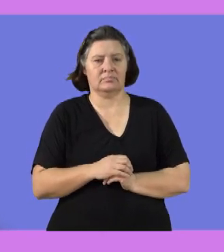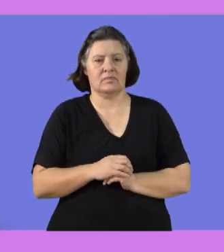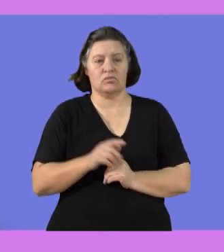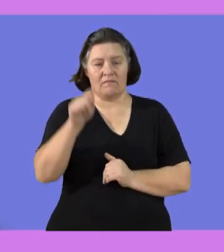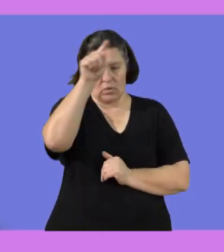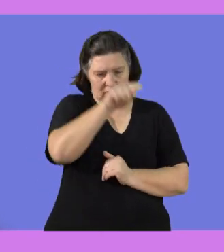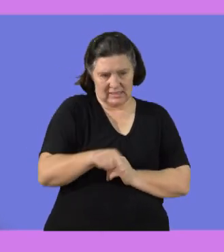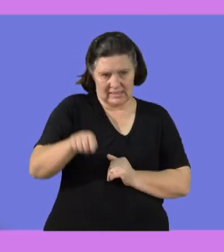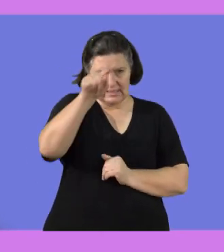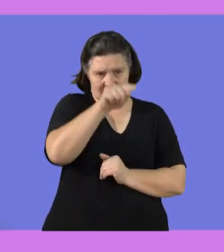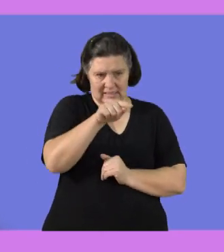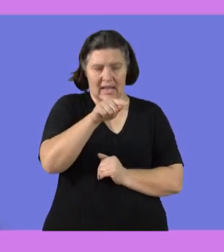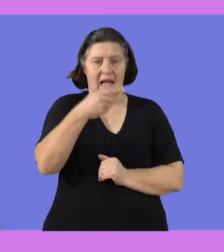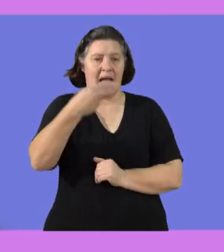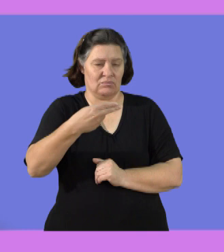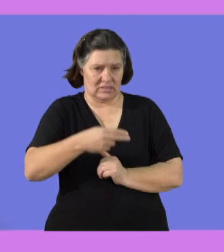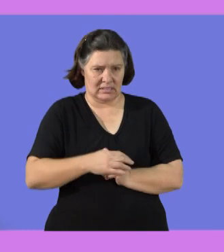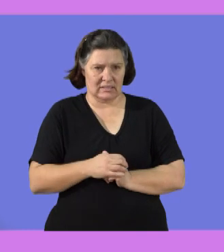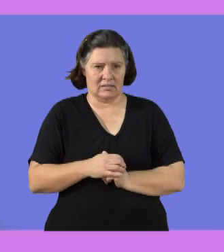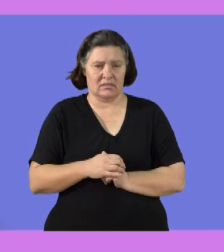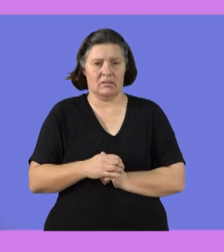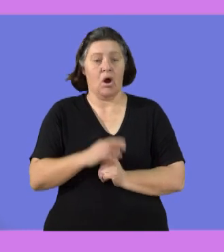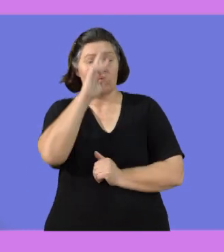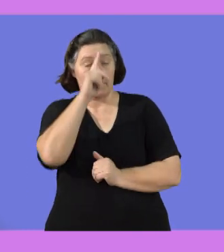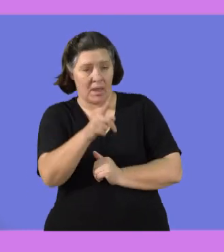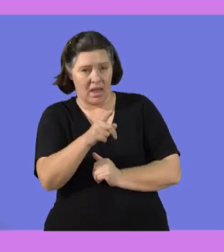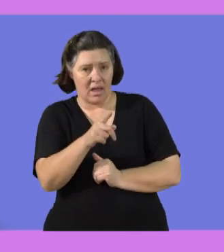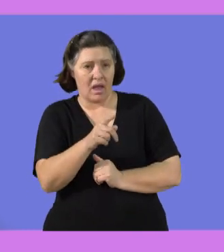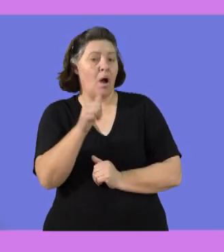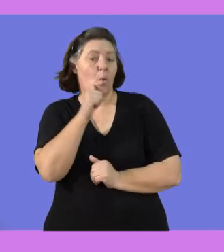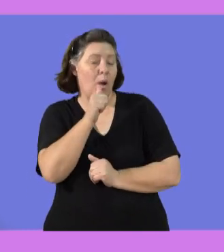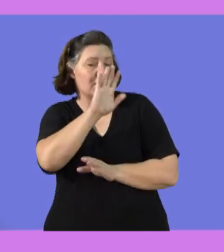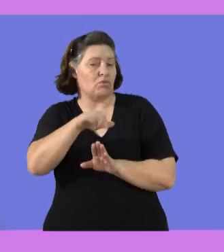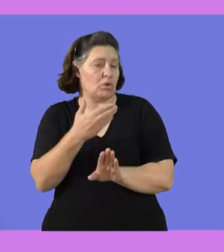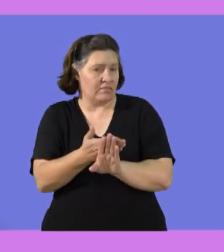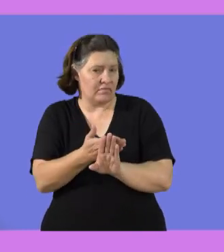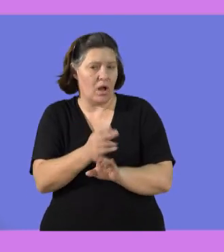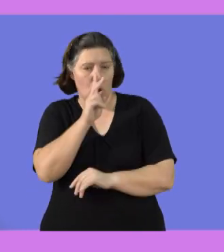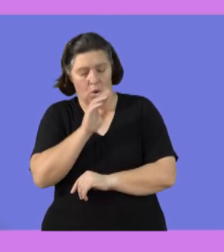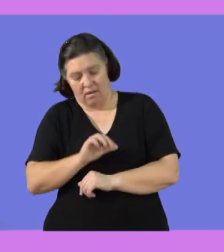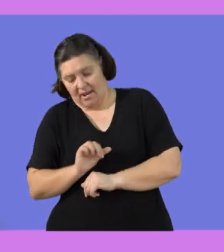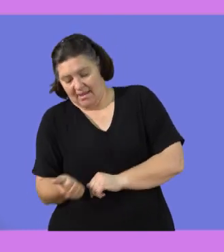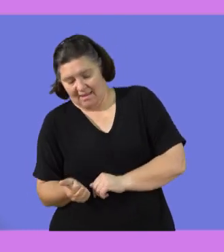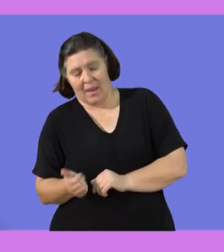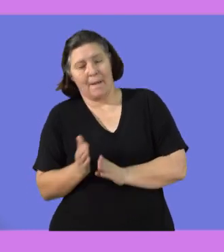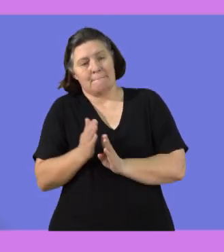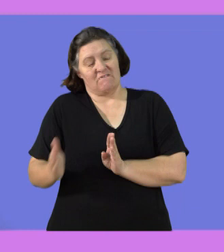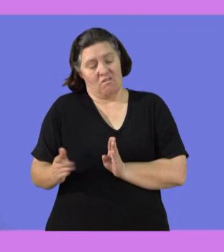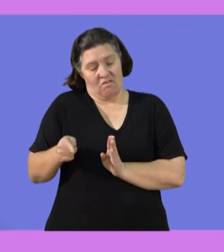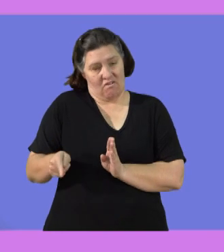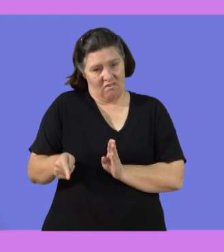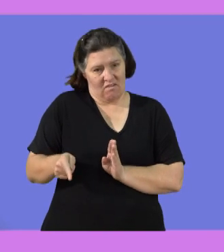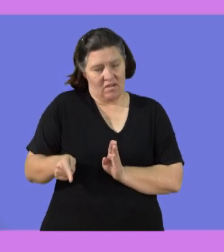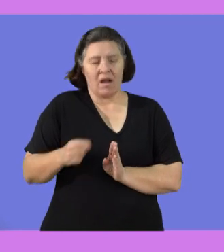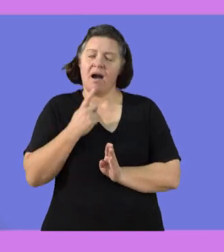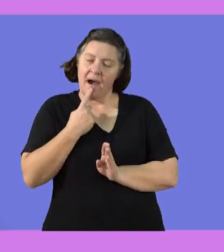our focus will be in the 100. So remember, when we round off, we look at the number immediately after that